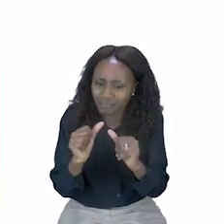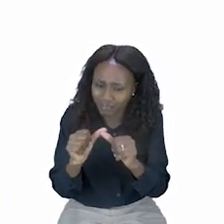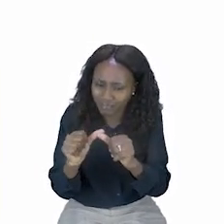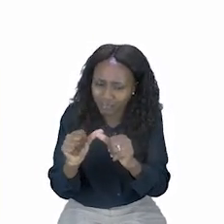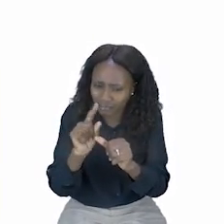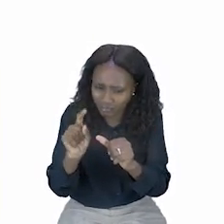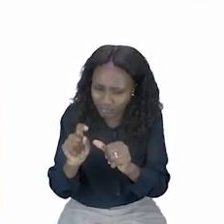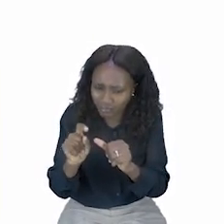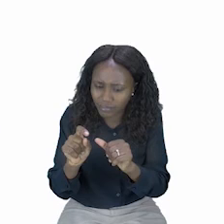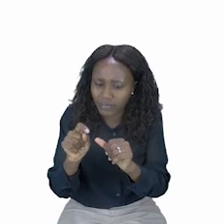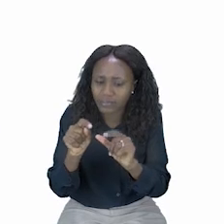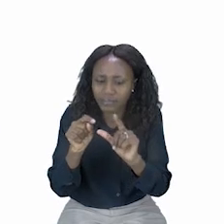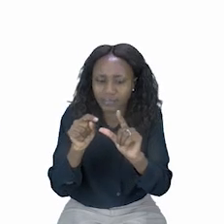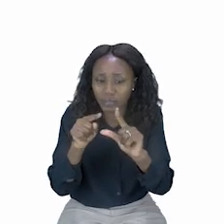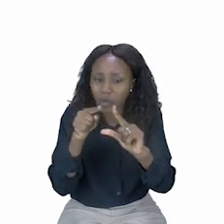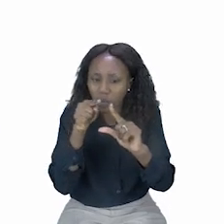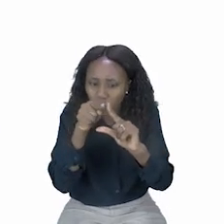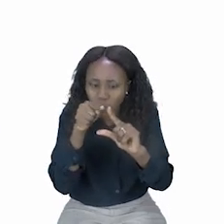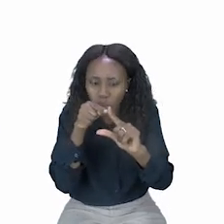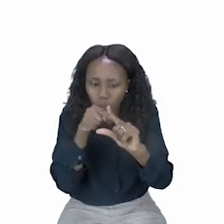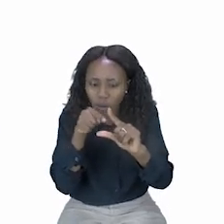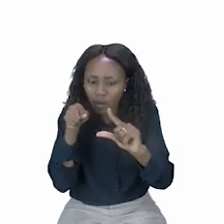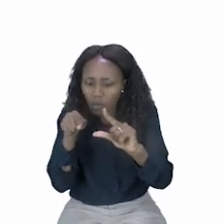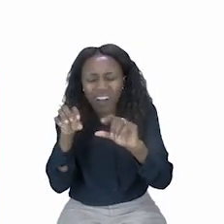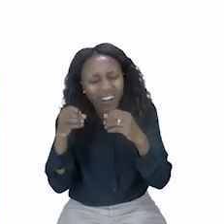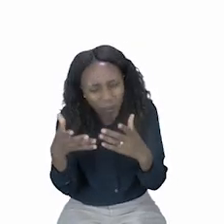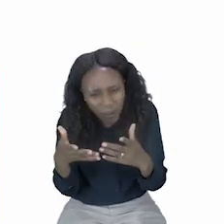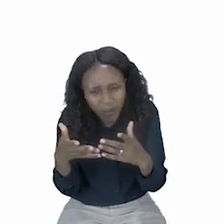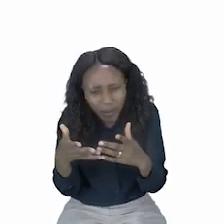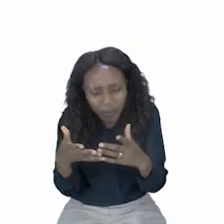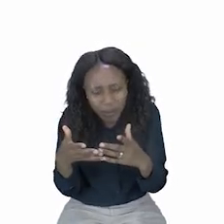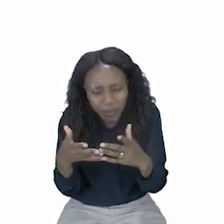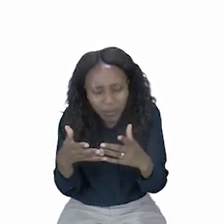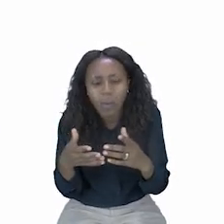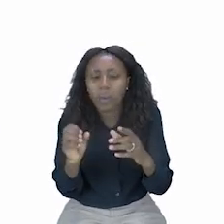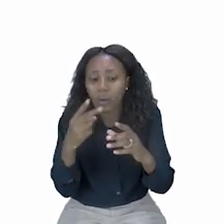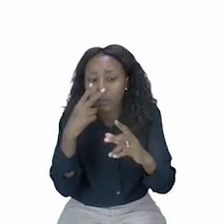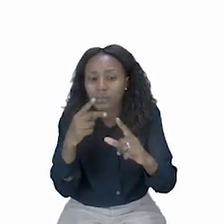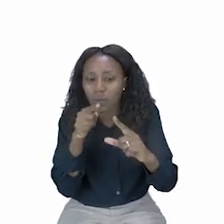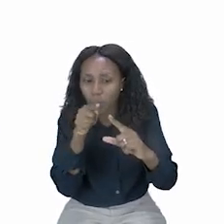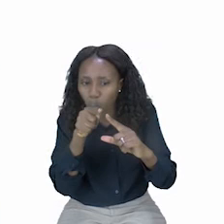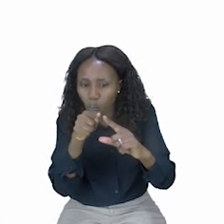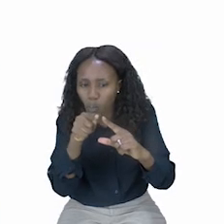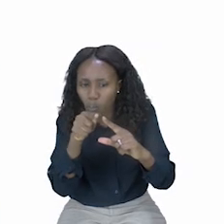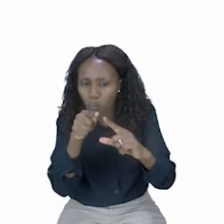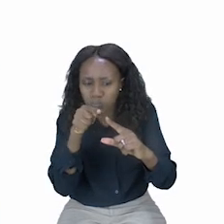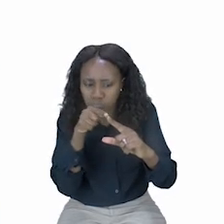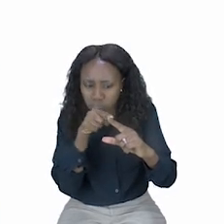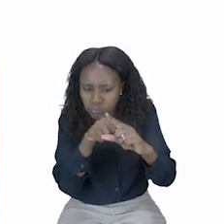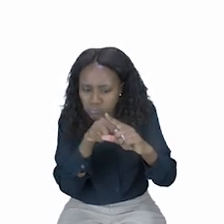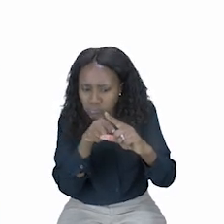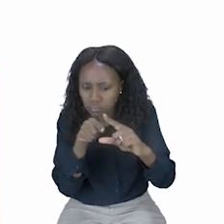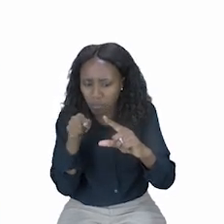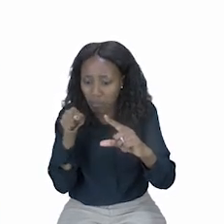how many corners. So let's take a look at the corners. We have 1,